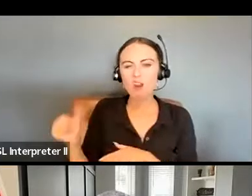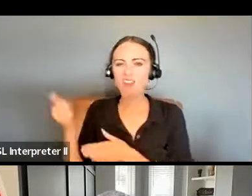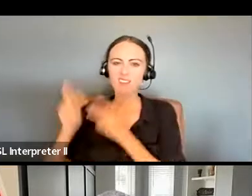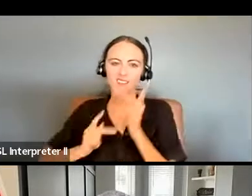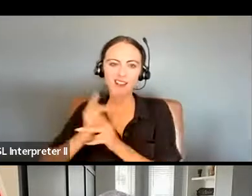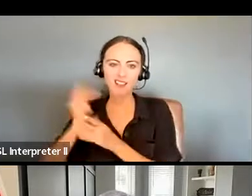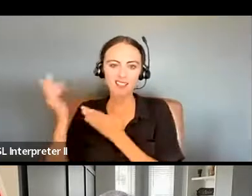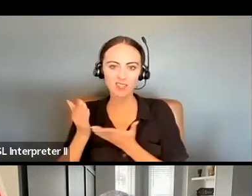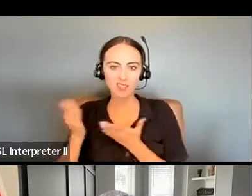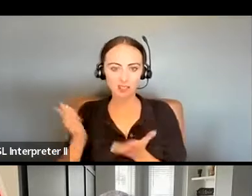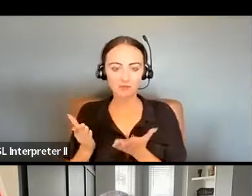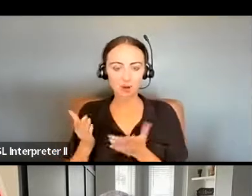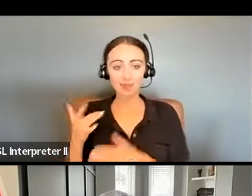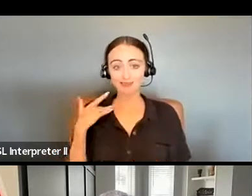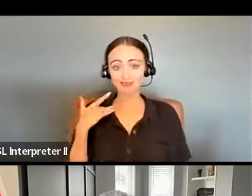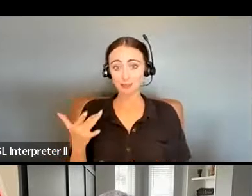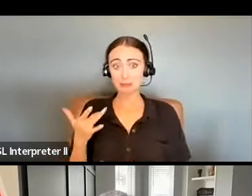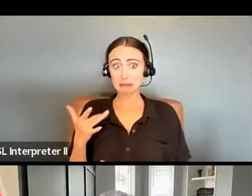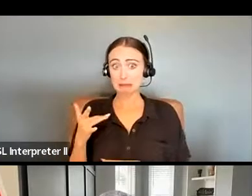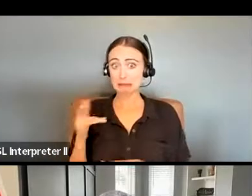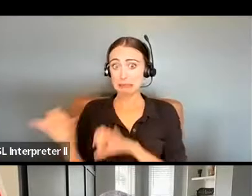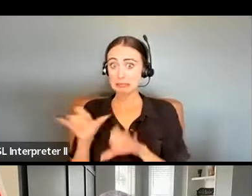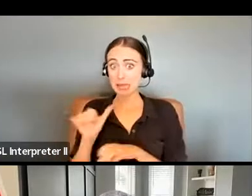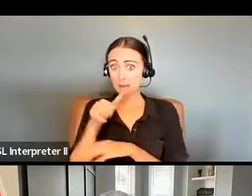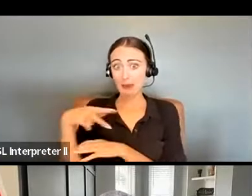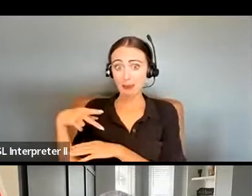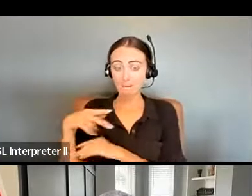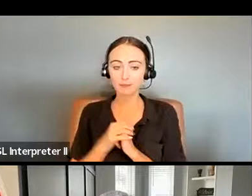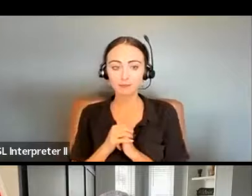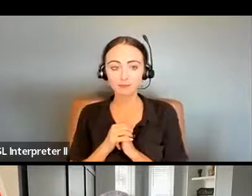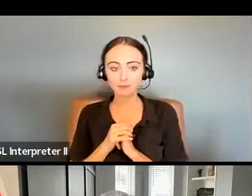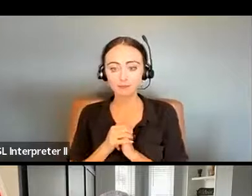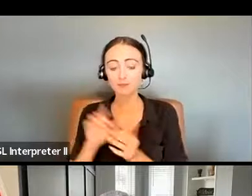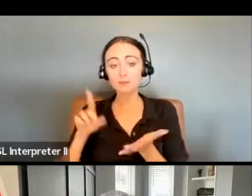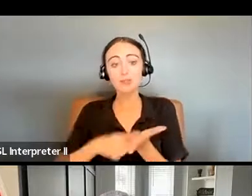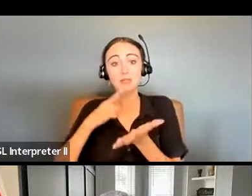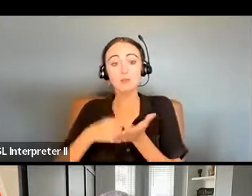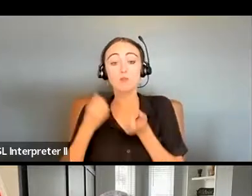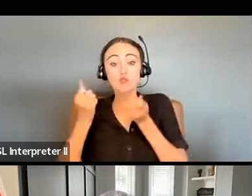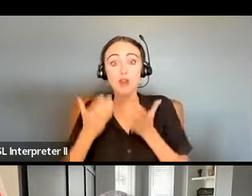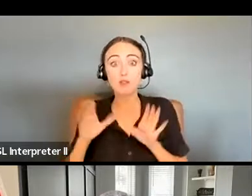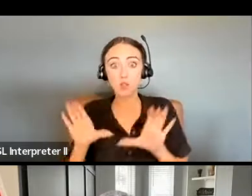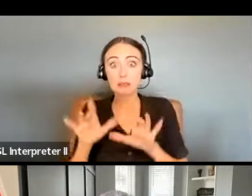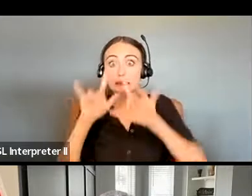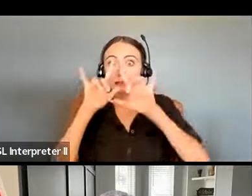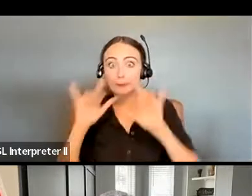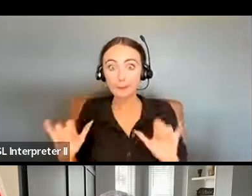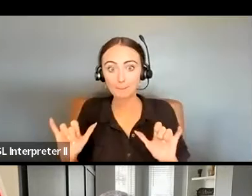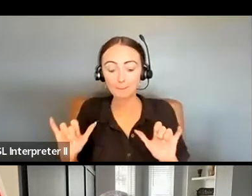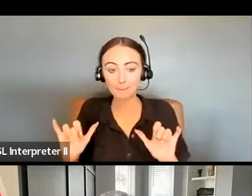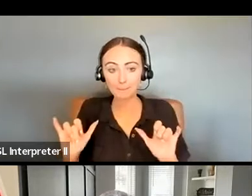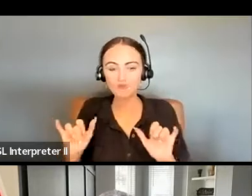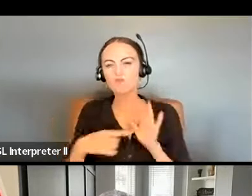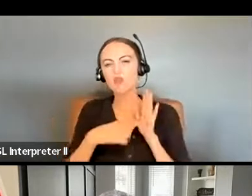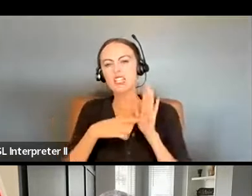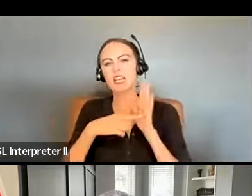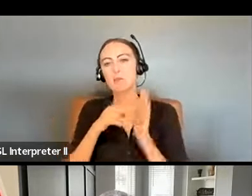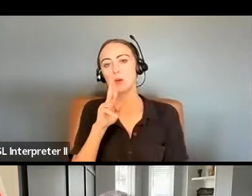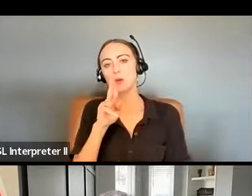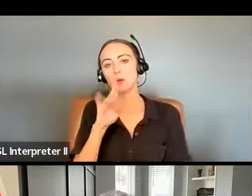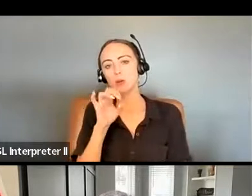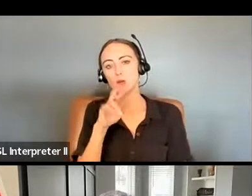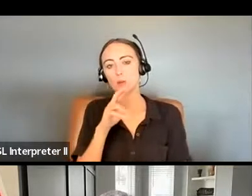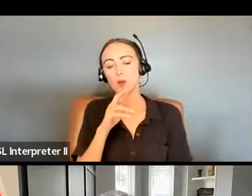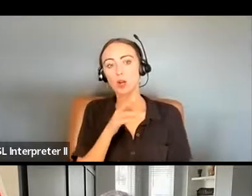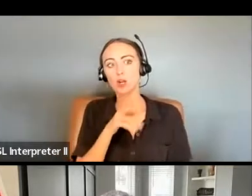deliveries, oftentimes at the same app. Sometimes the drivers are doing both simultaneously. Take an example of an Uber driver who